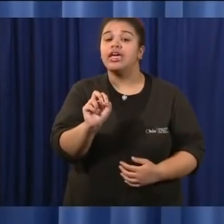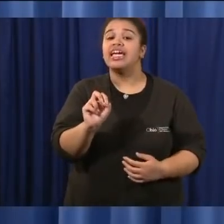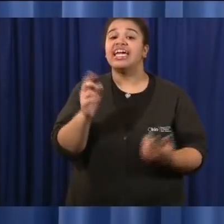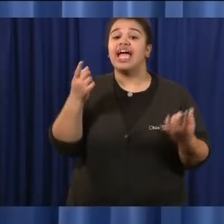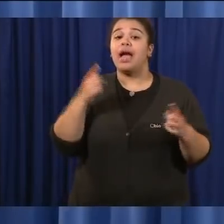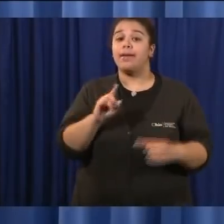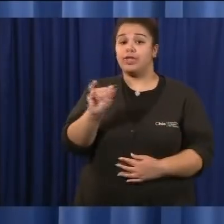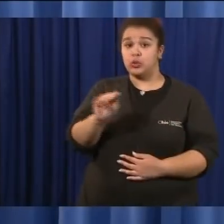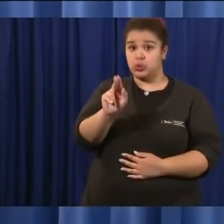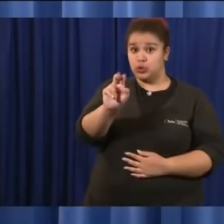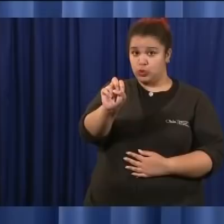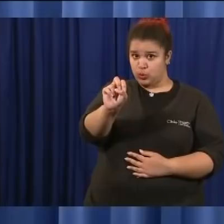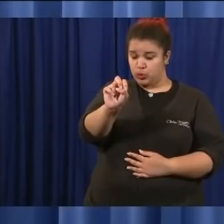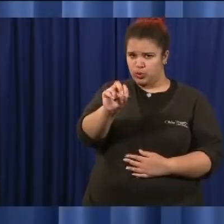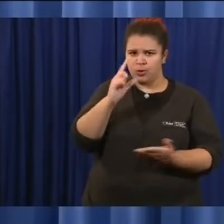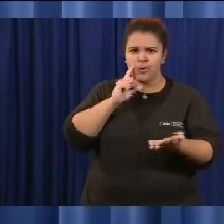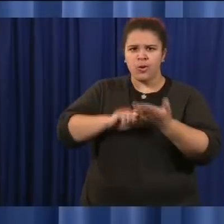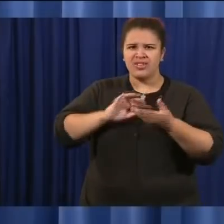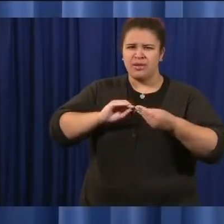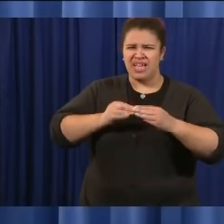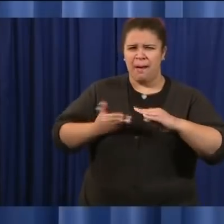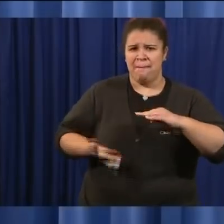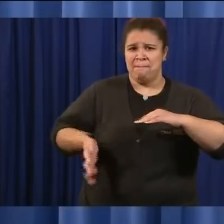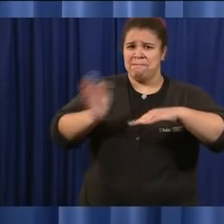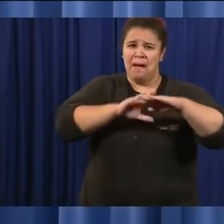June? What is your threshold?